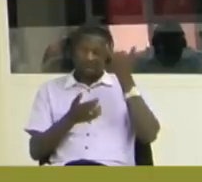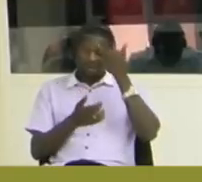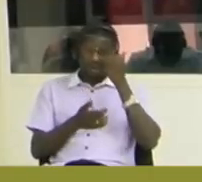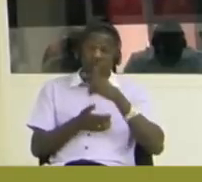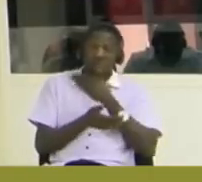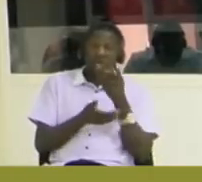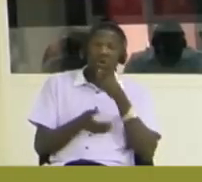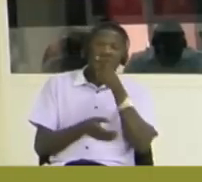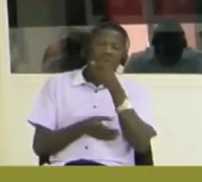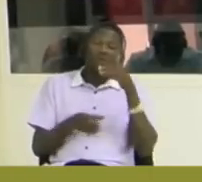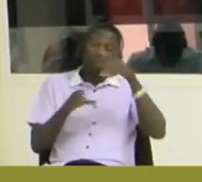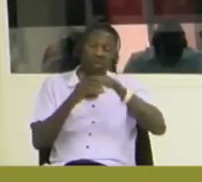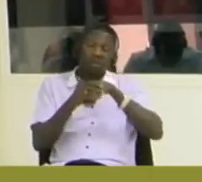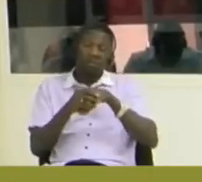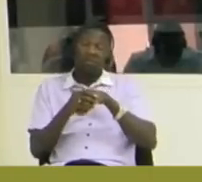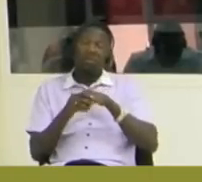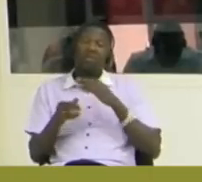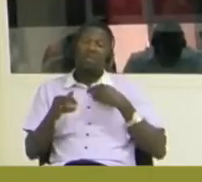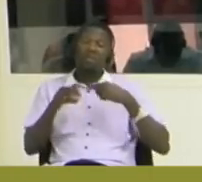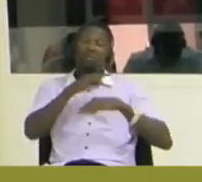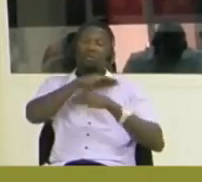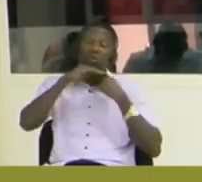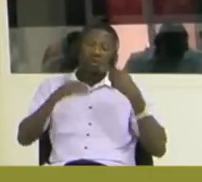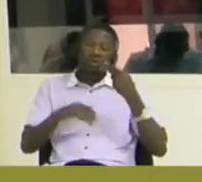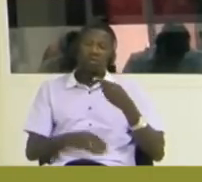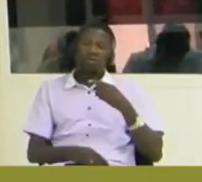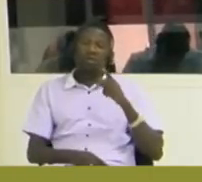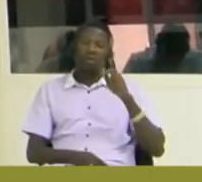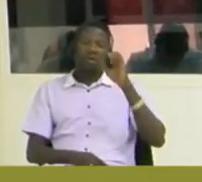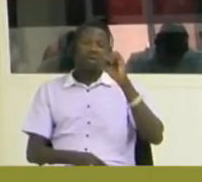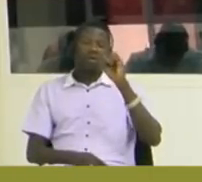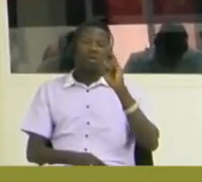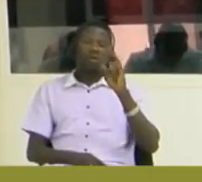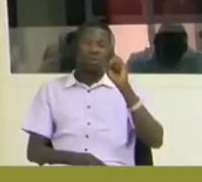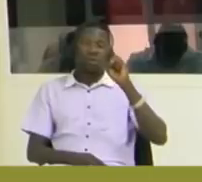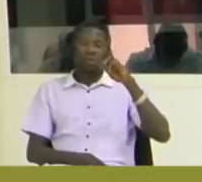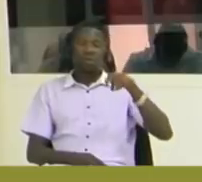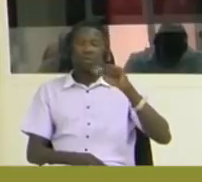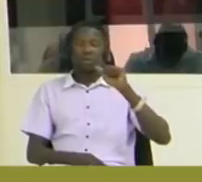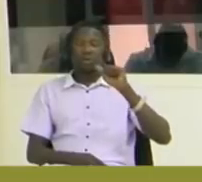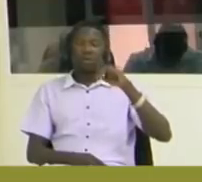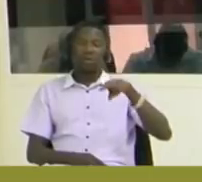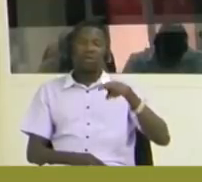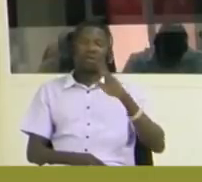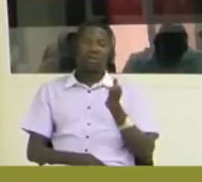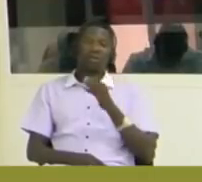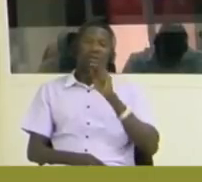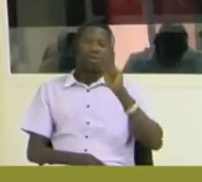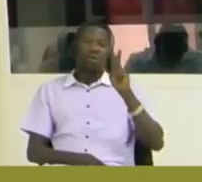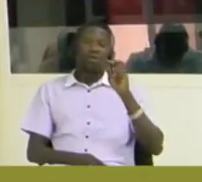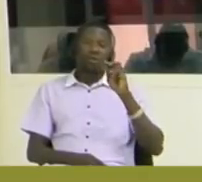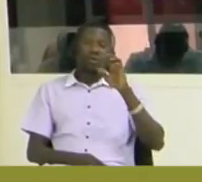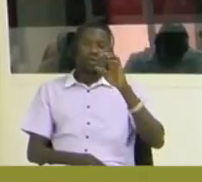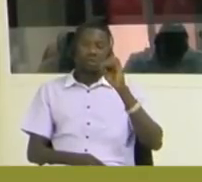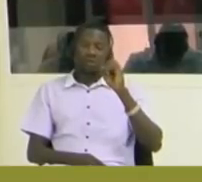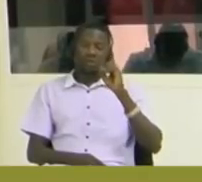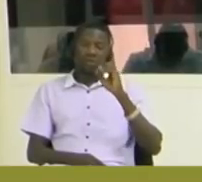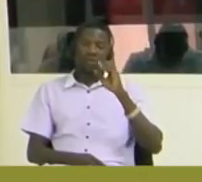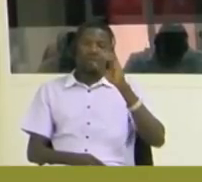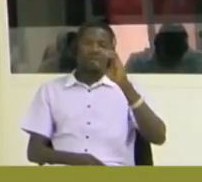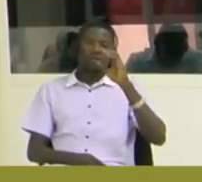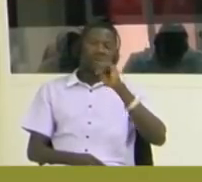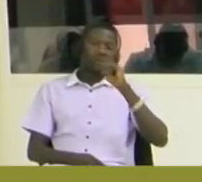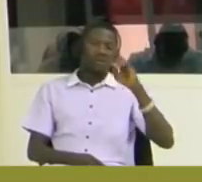be involved in the murder of Usman Koro Ceesay. You dispute both pieces of evidence. You